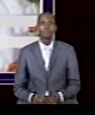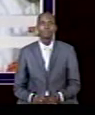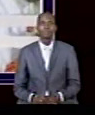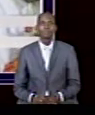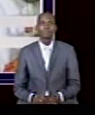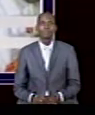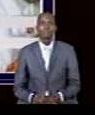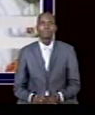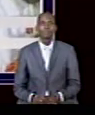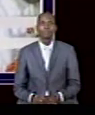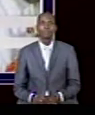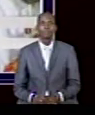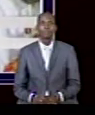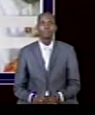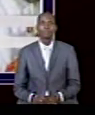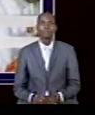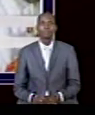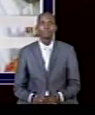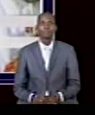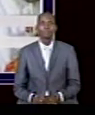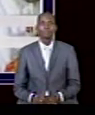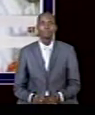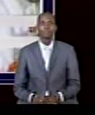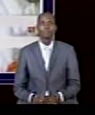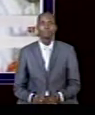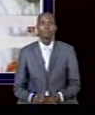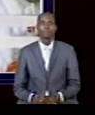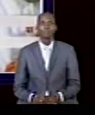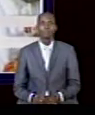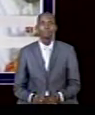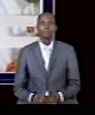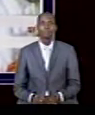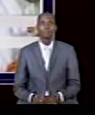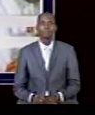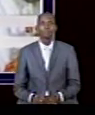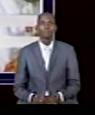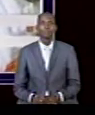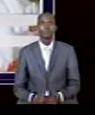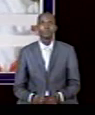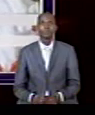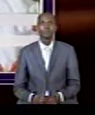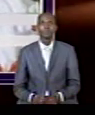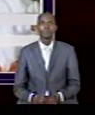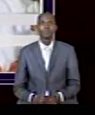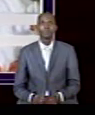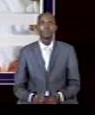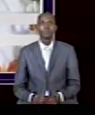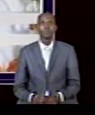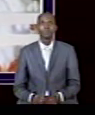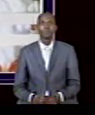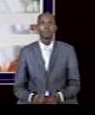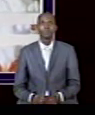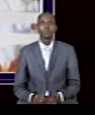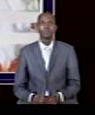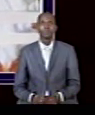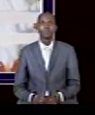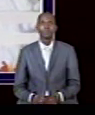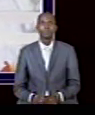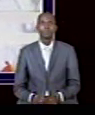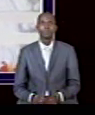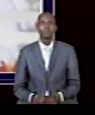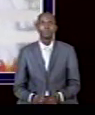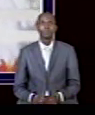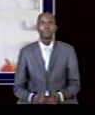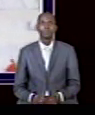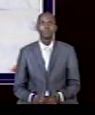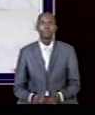Ke crusades. Aki ke ba ke pesta. Ine ka. Mpiyang ma mpiyang miyel. Aro min di yon ke na agar asang.